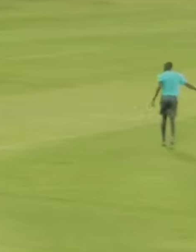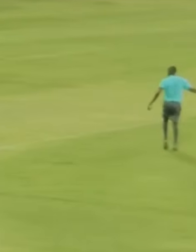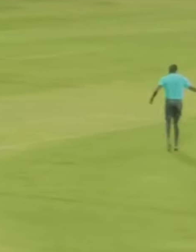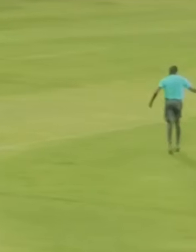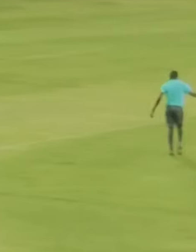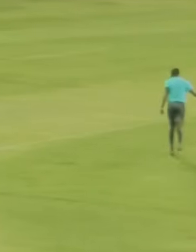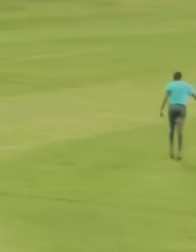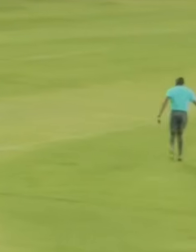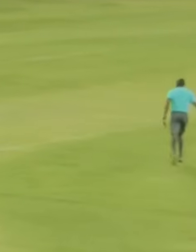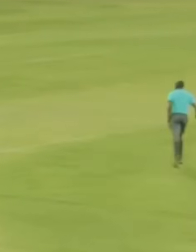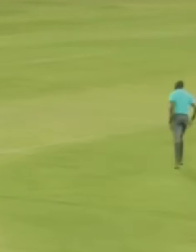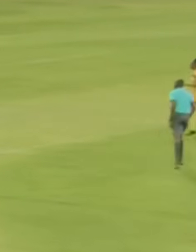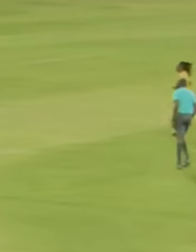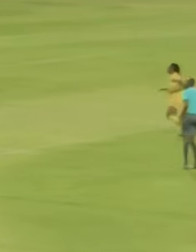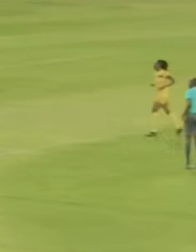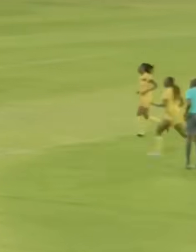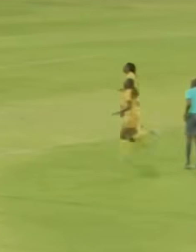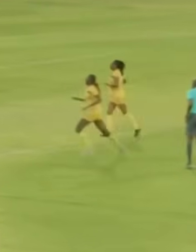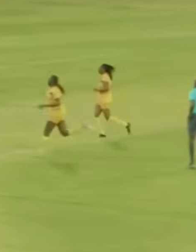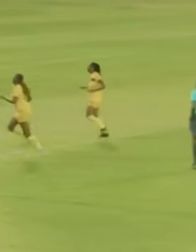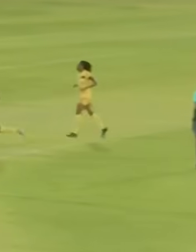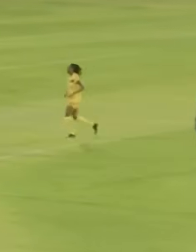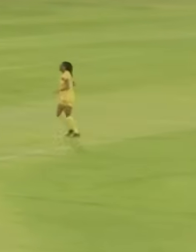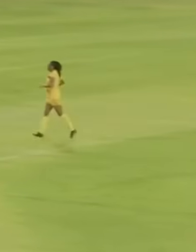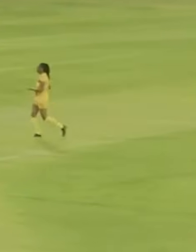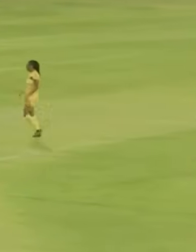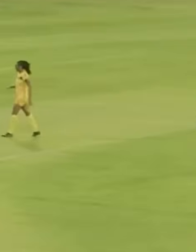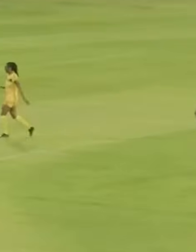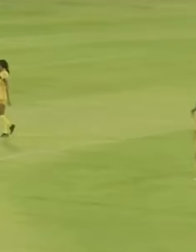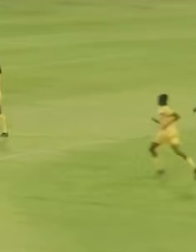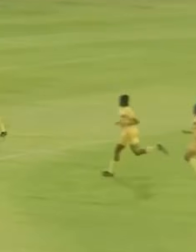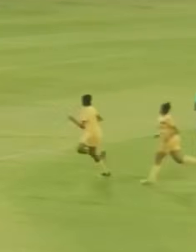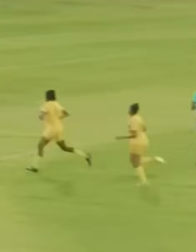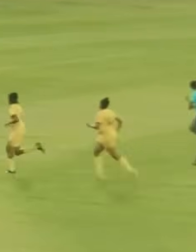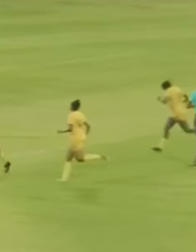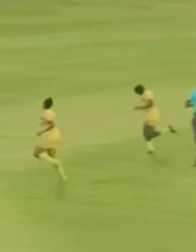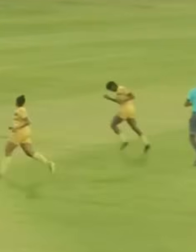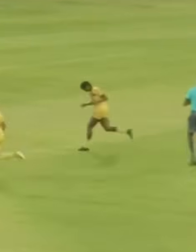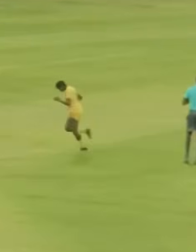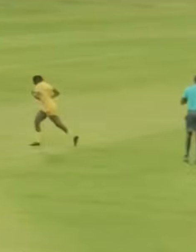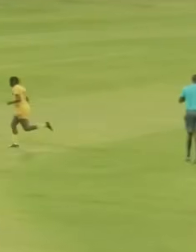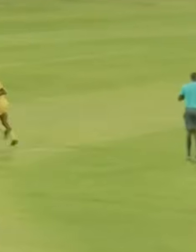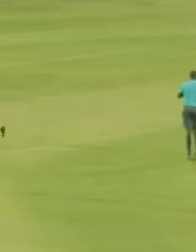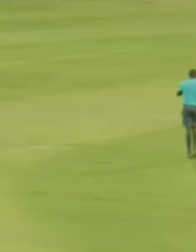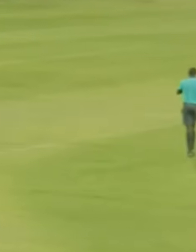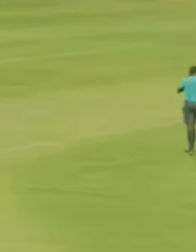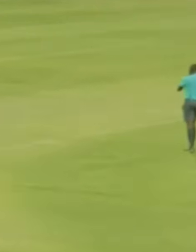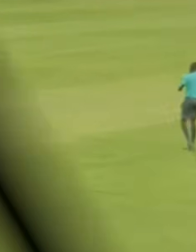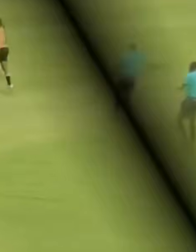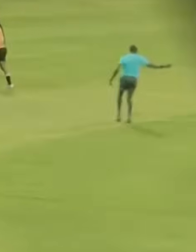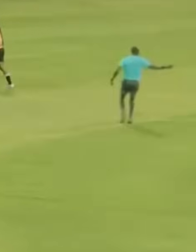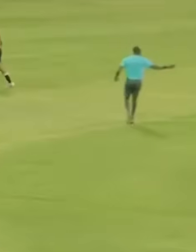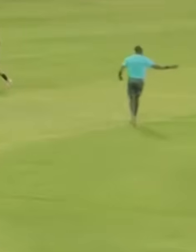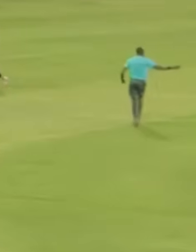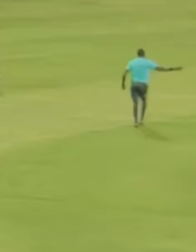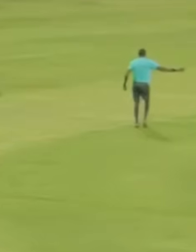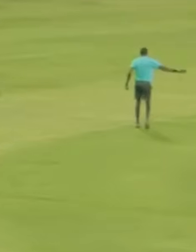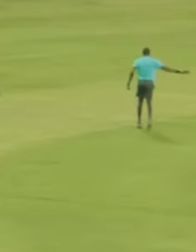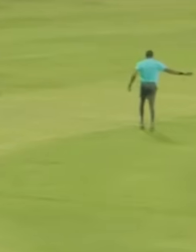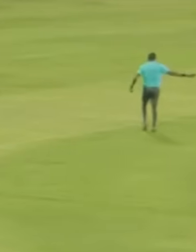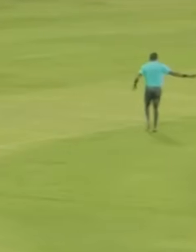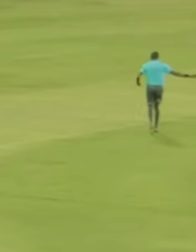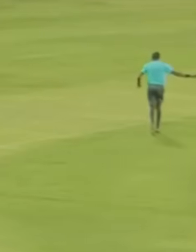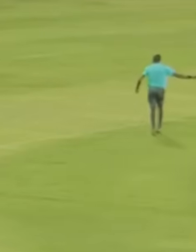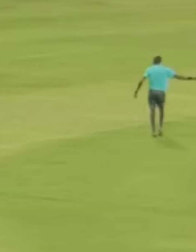It looks like Sutherland. She has been a thorn in the flesh of the defense in the last 10-15 minutes, and she